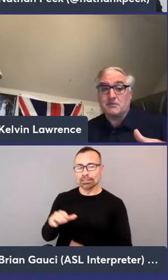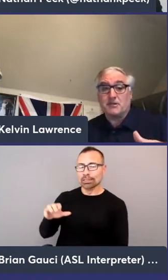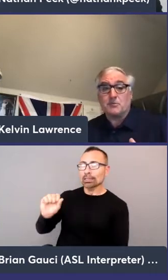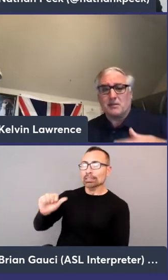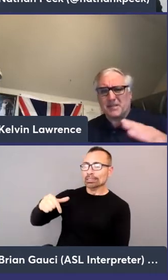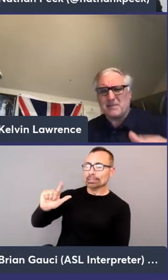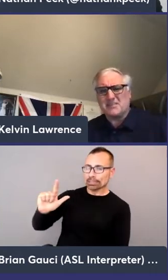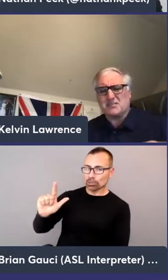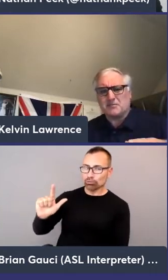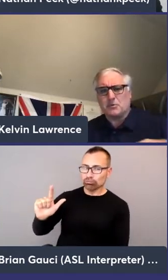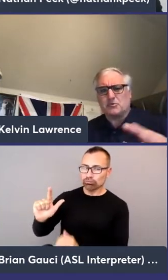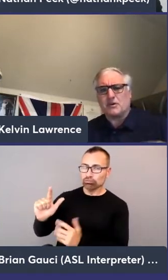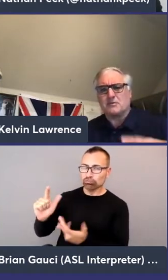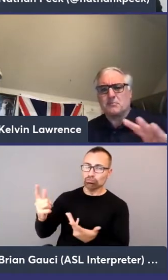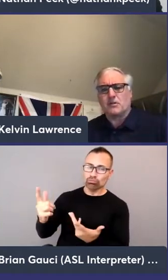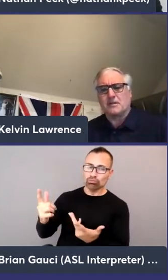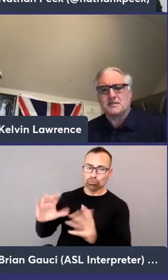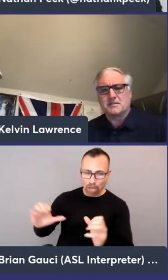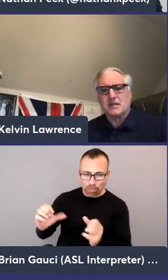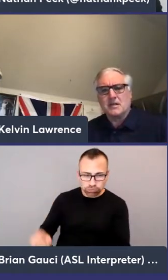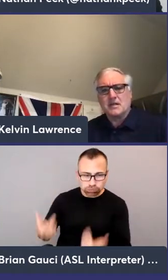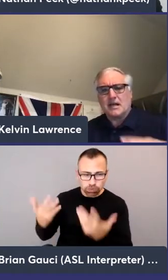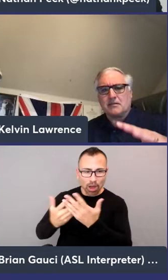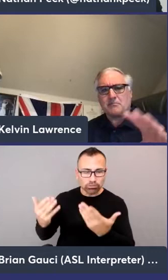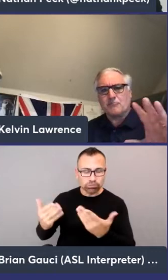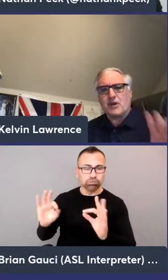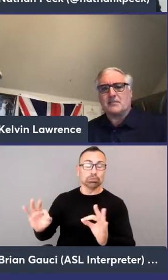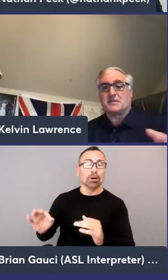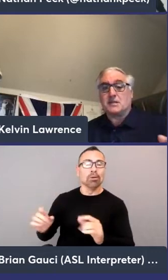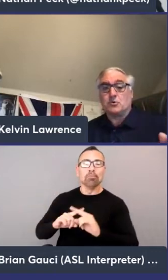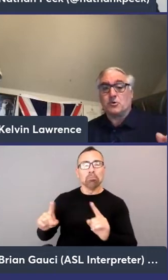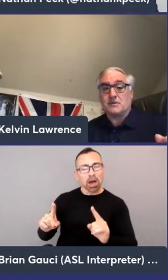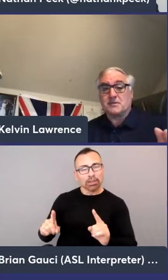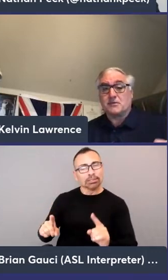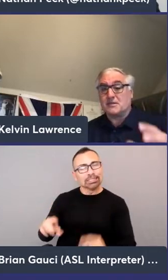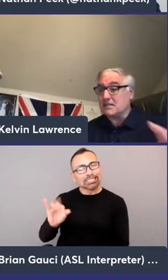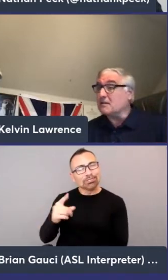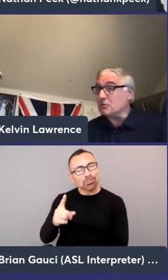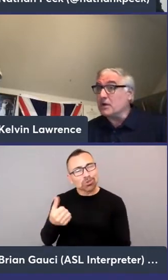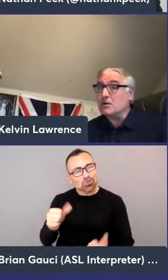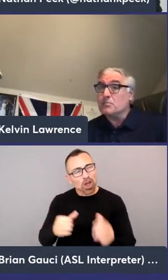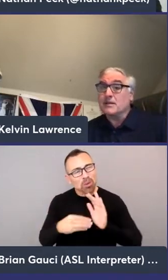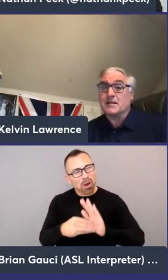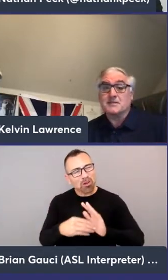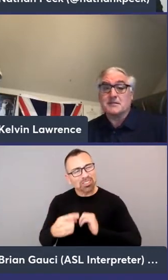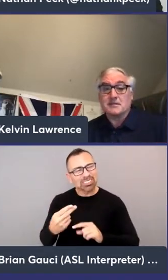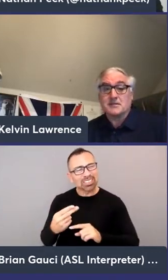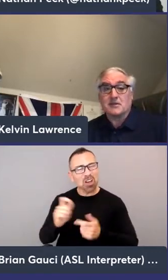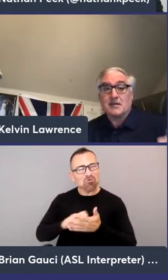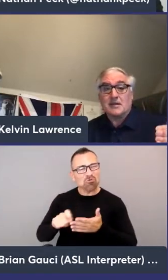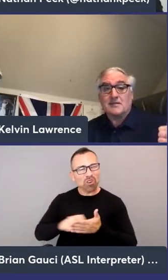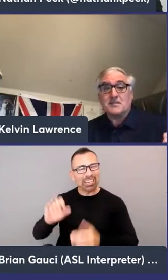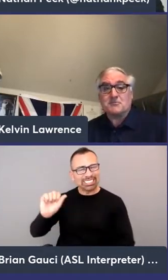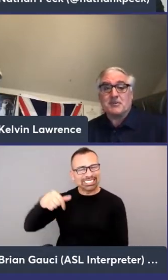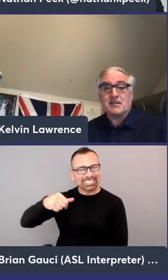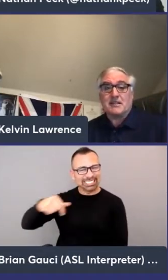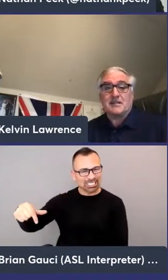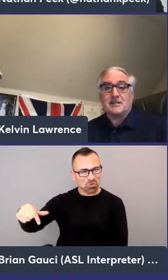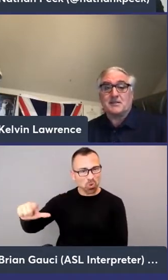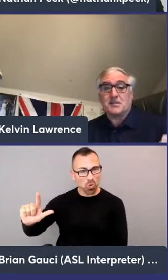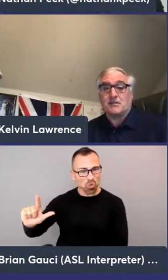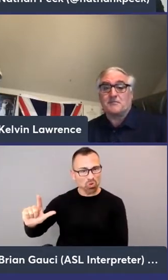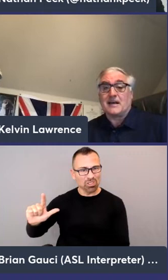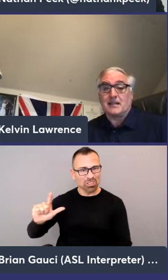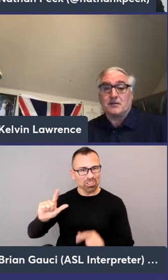millions of things really well, but imagine if you were trying to model this and write the SQL queries to do this, they get quite complicated. And so this is really,